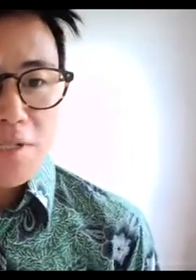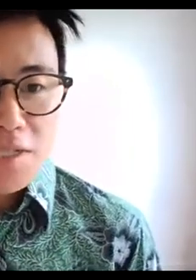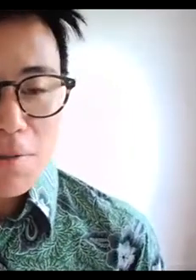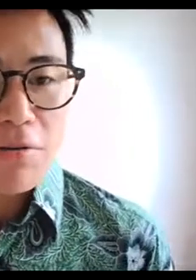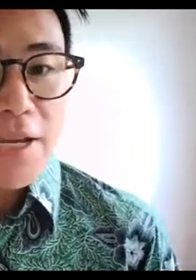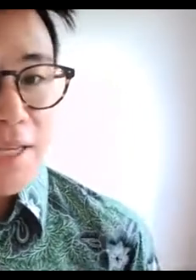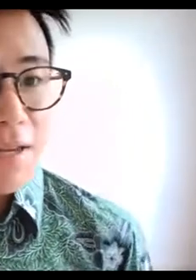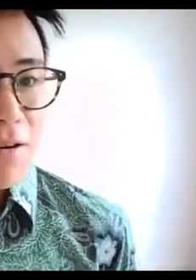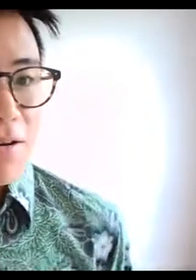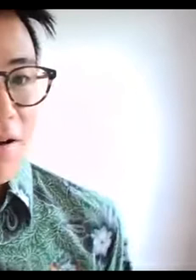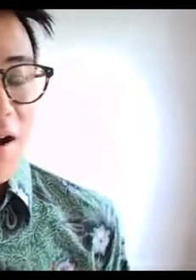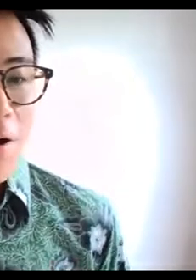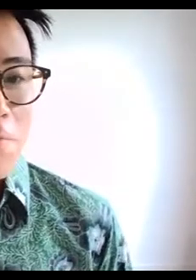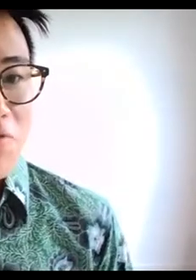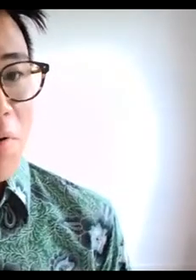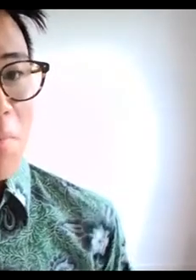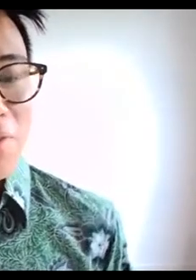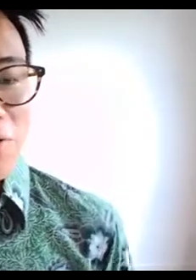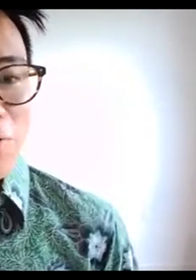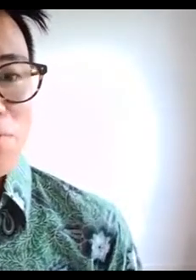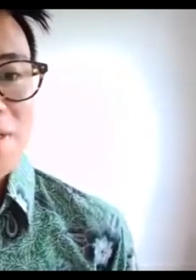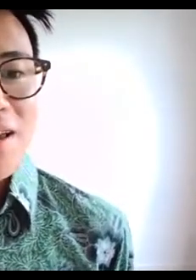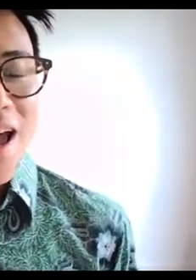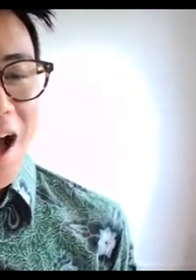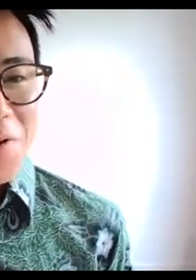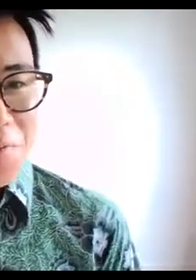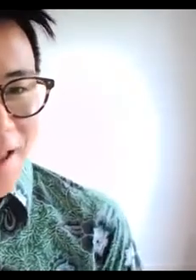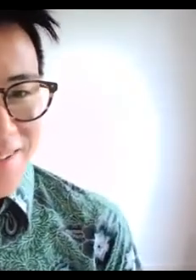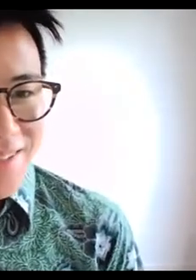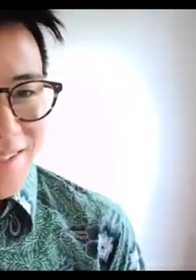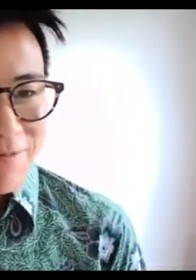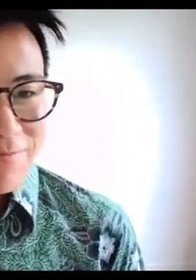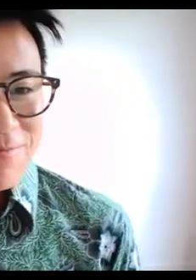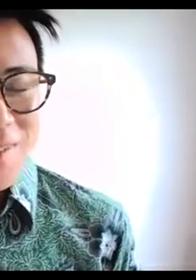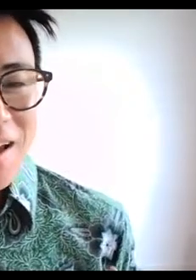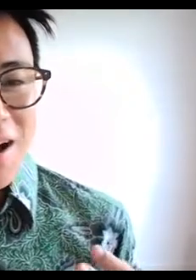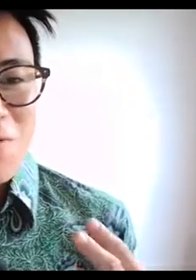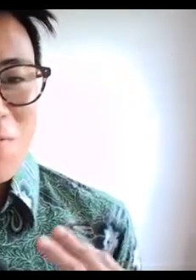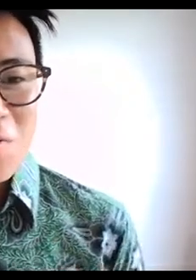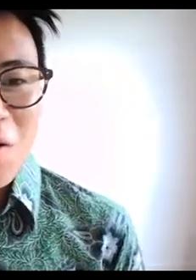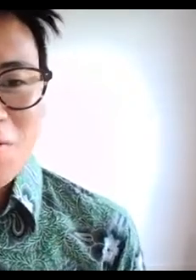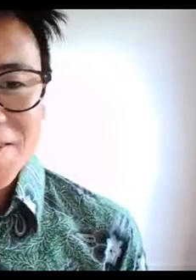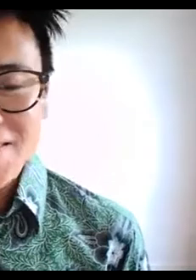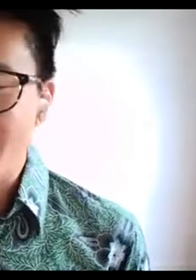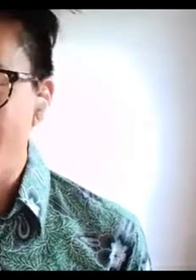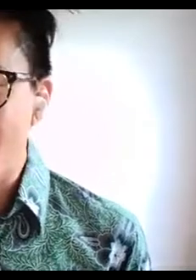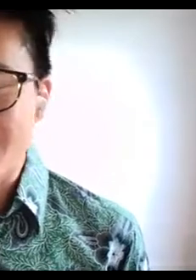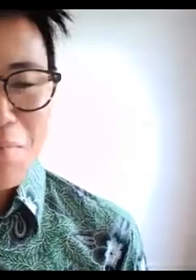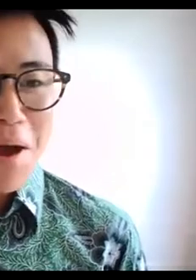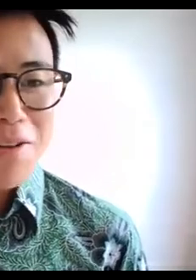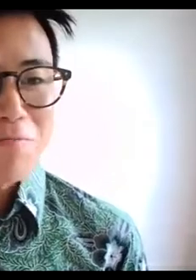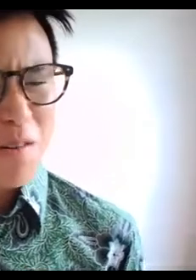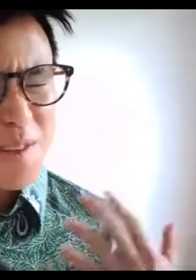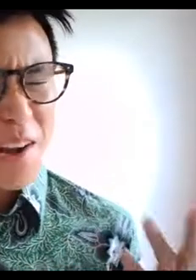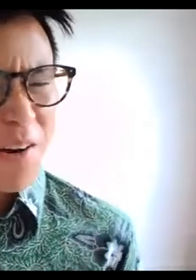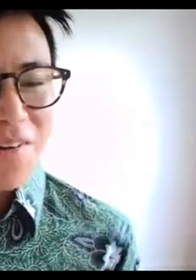But it would still be great to hear from your groups how it went. What was easy